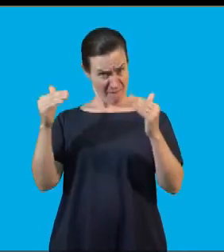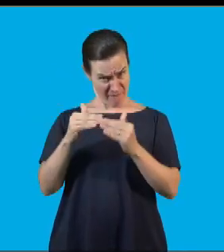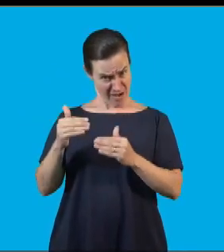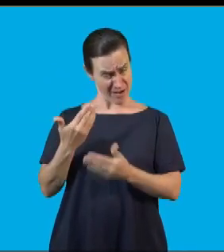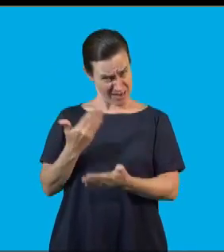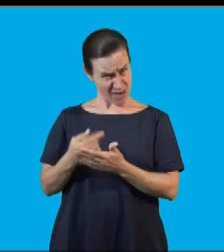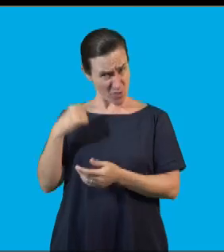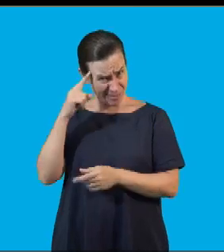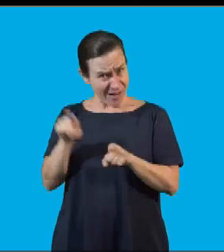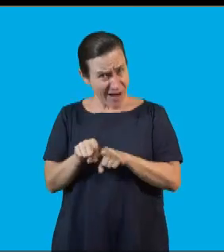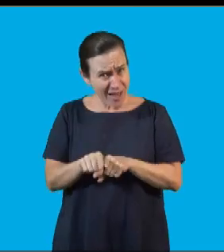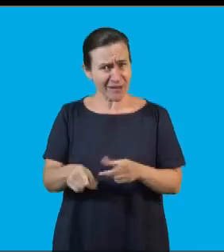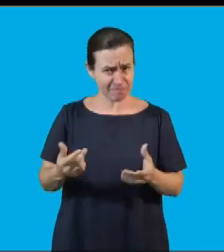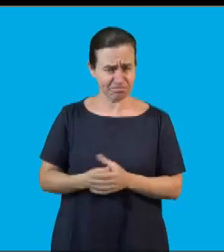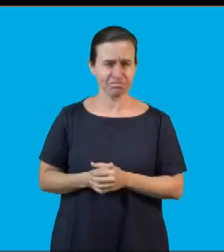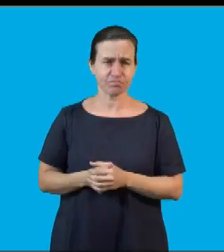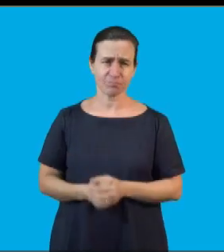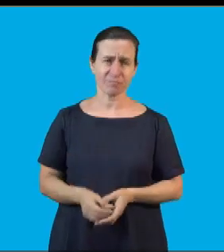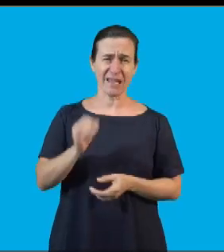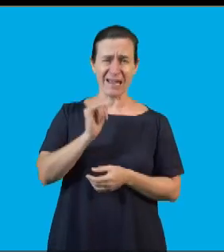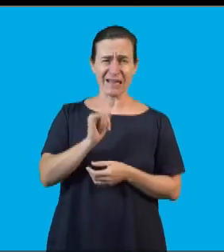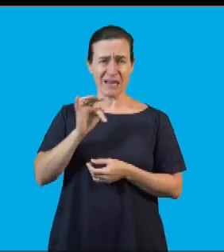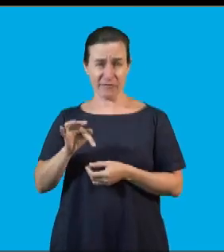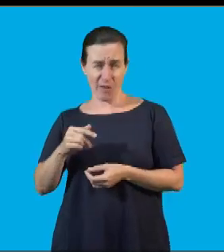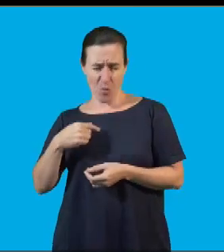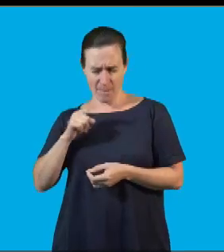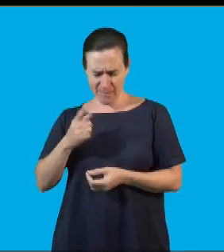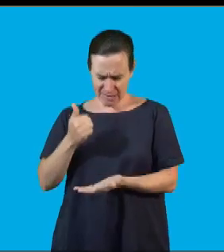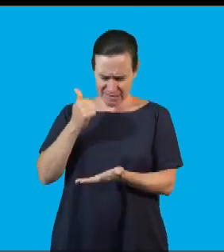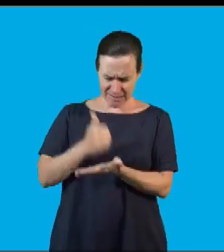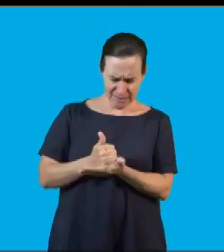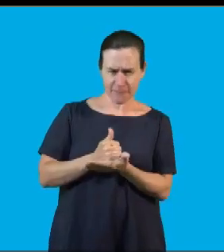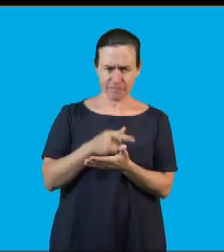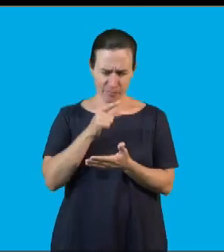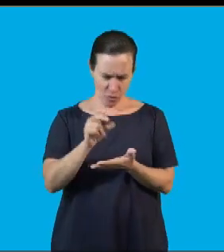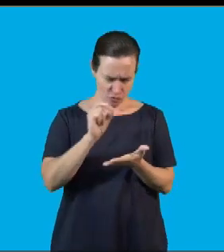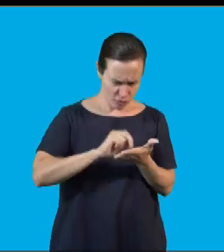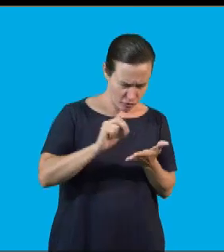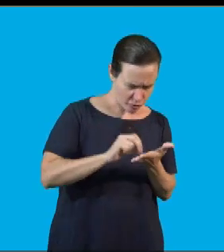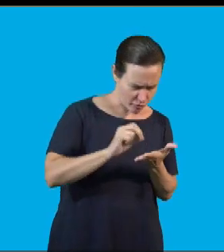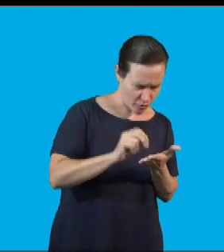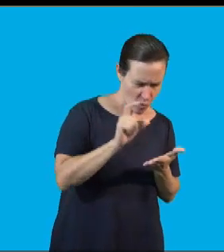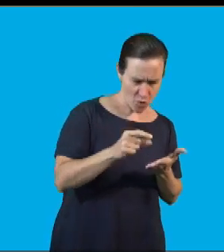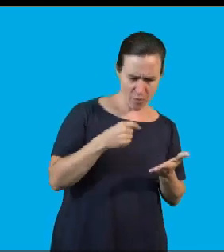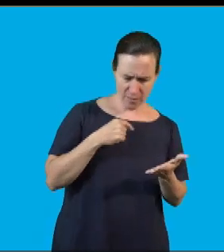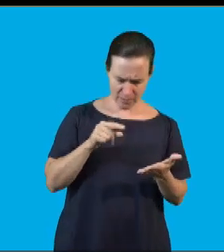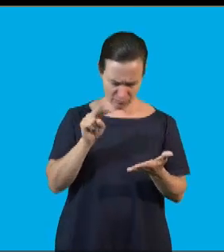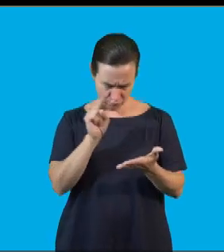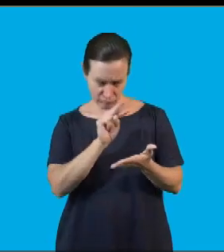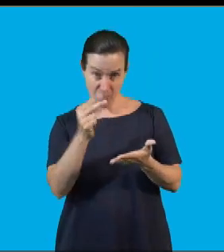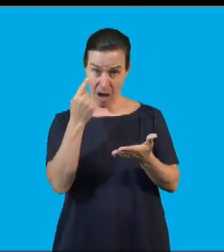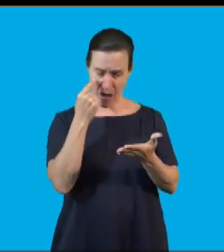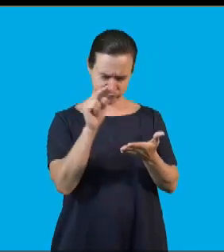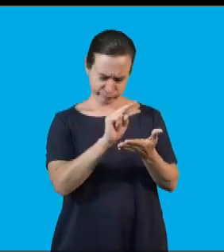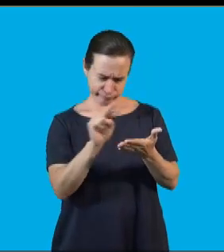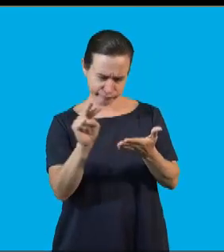writer used a rhetorical question. If the effort involved in sitting down and decoding written words with your actual eyes were